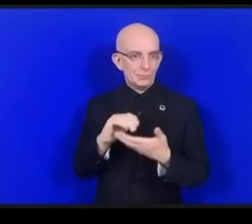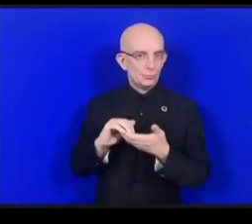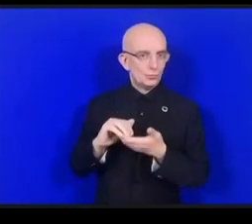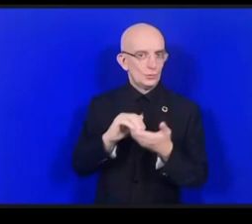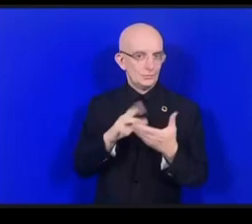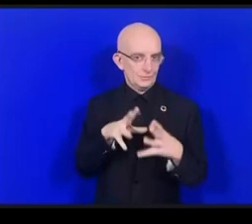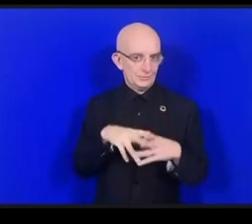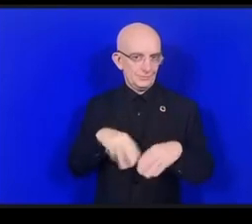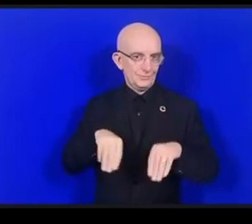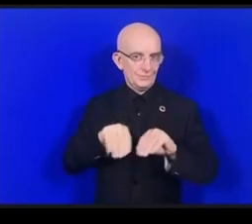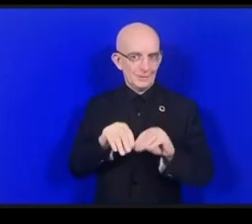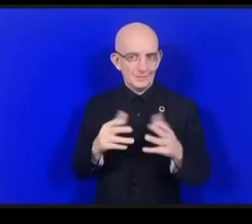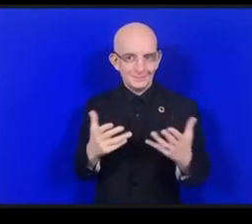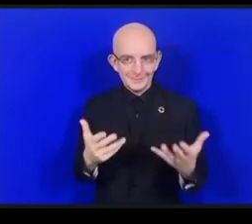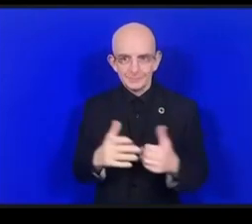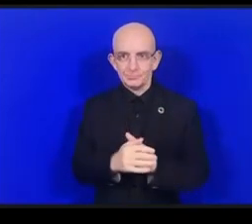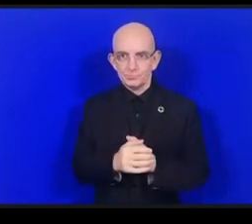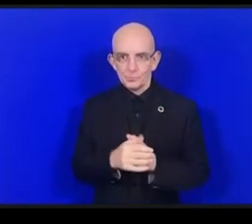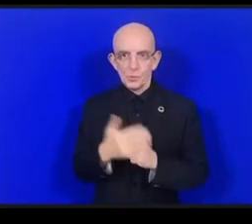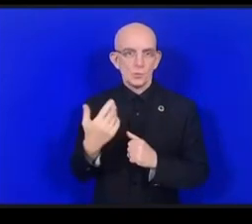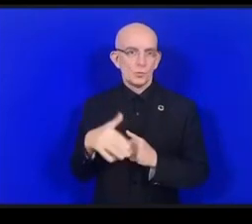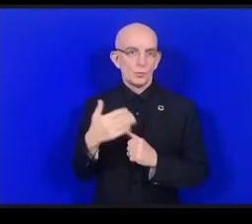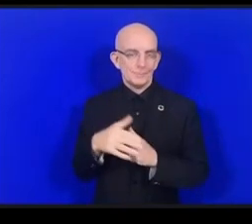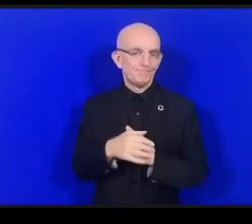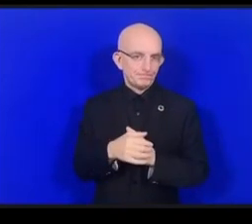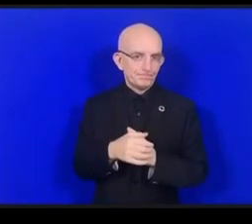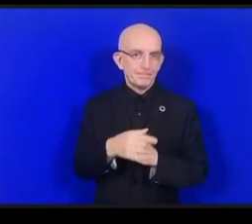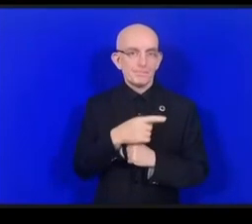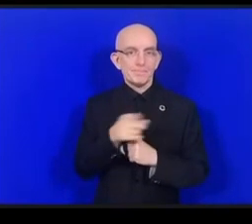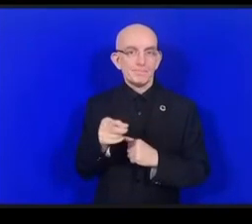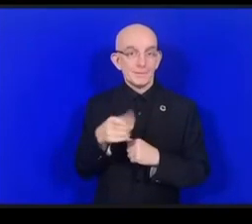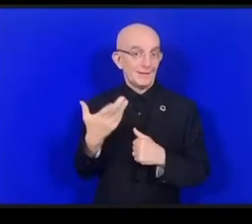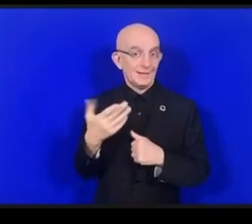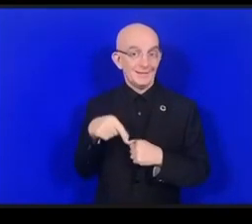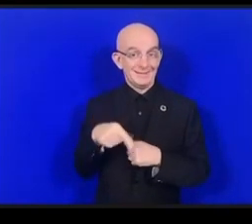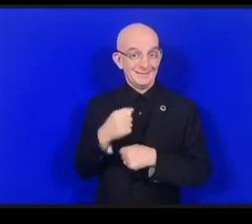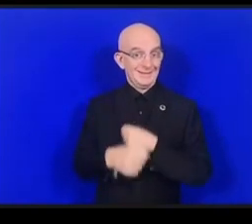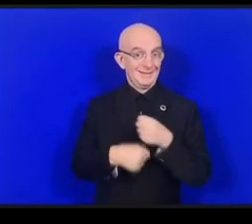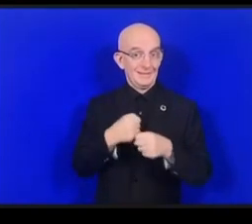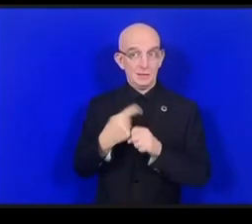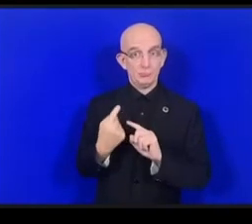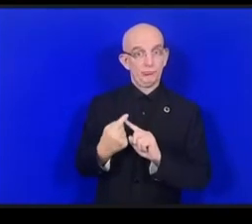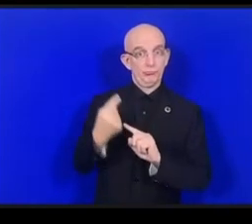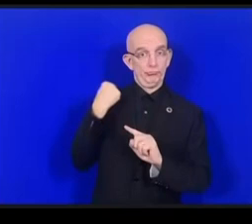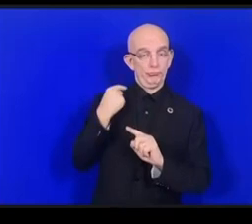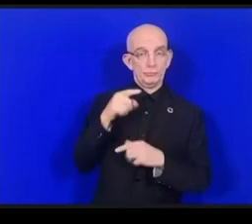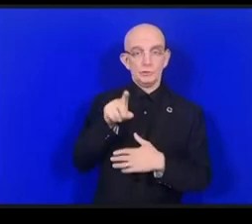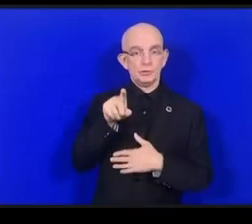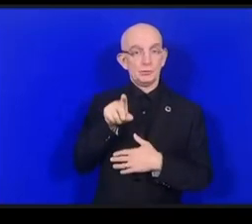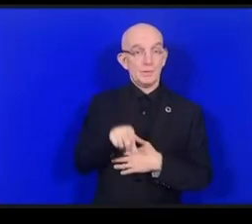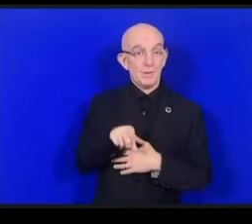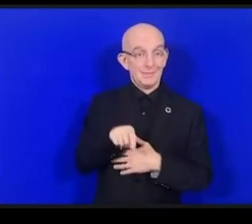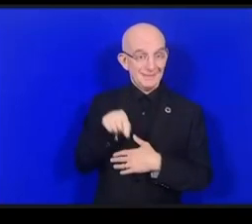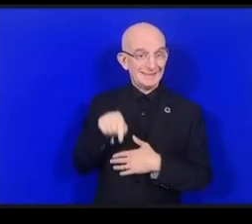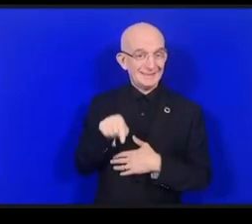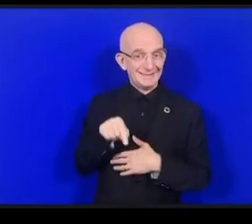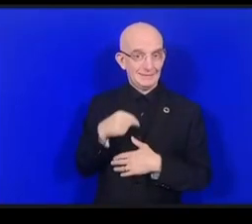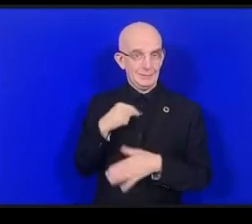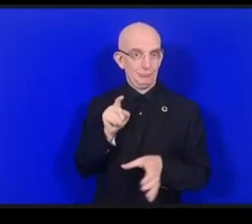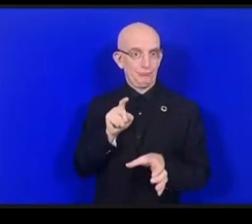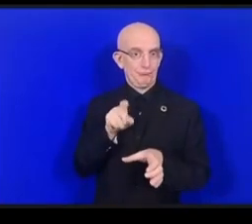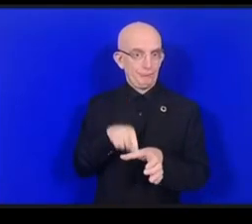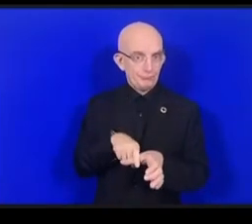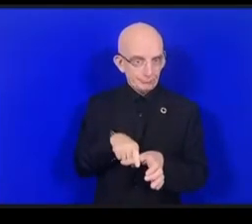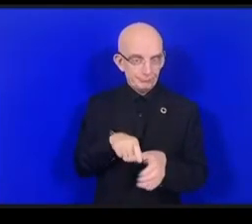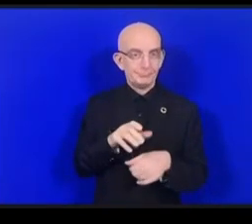4 years now. We were started by UNESCO, who passed a recommendation